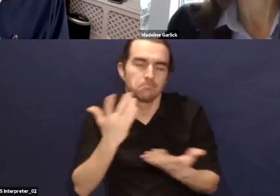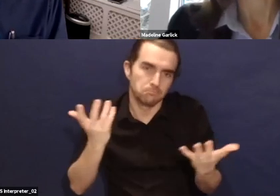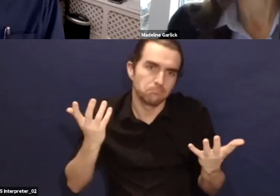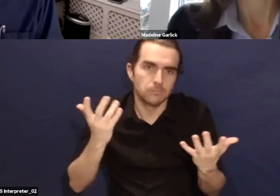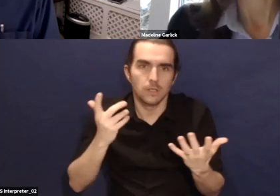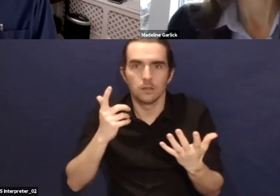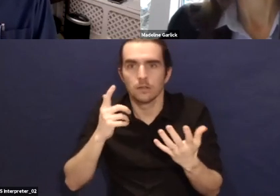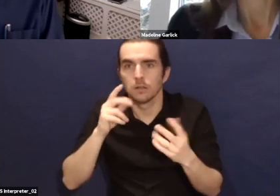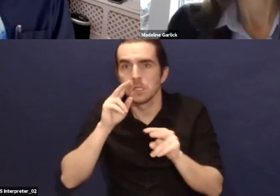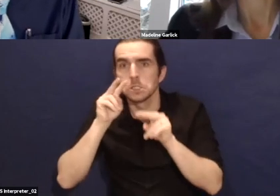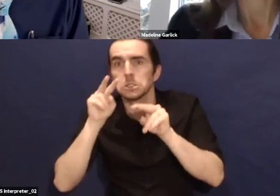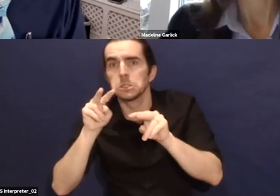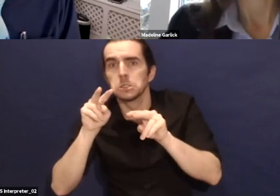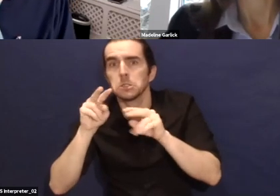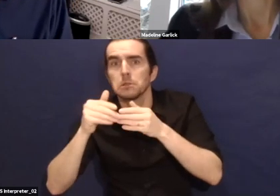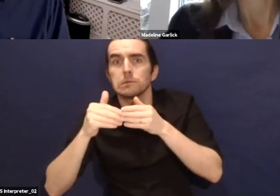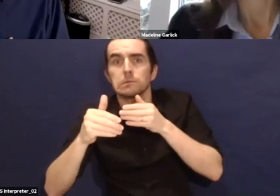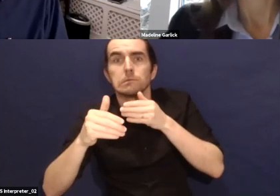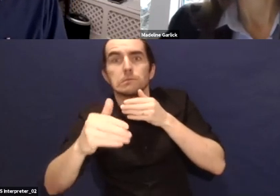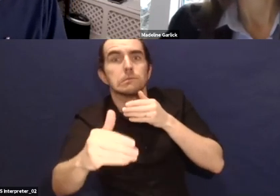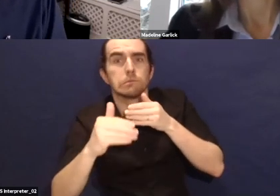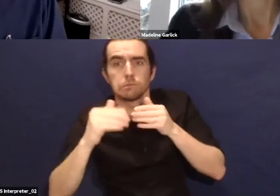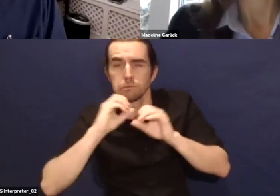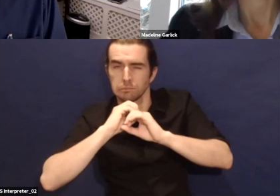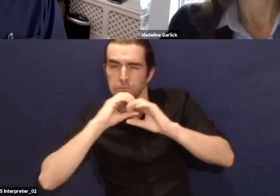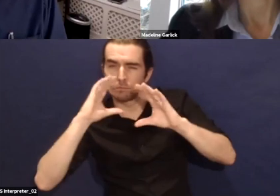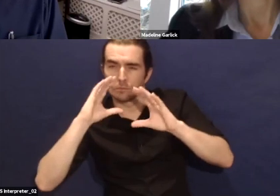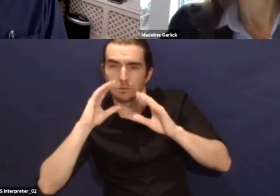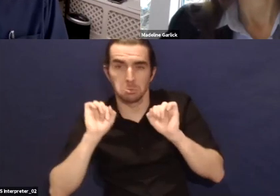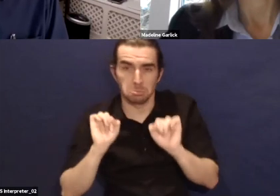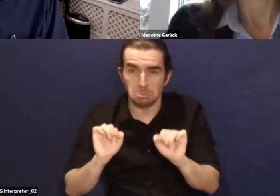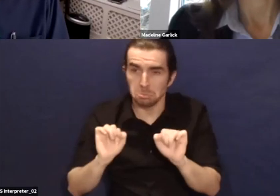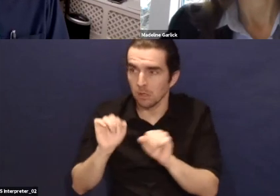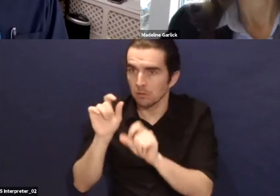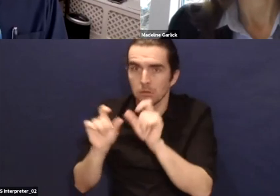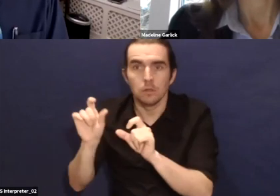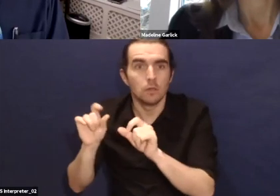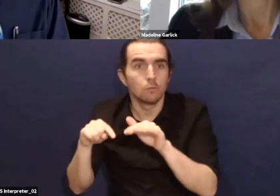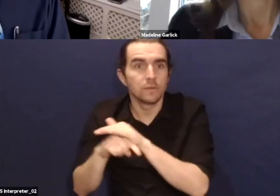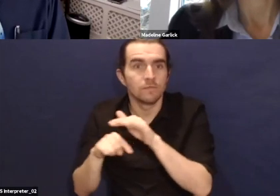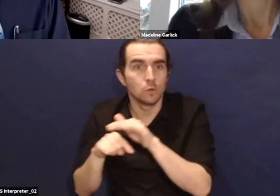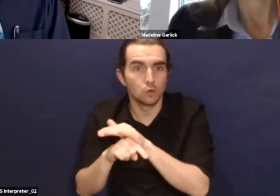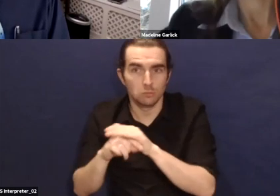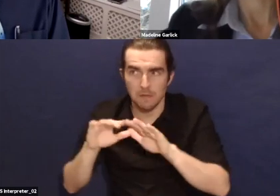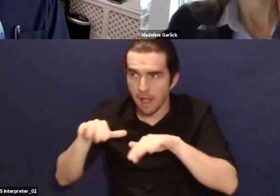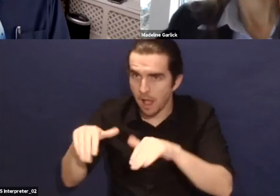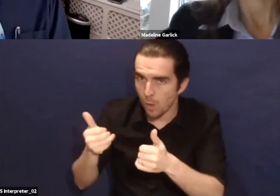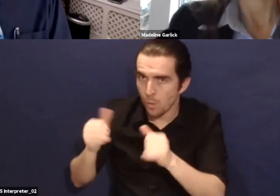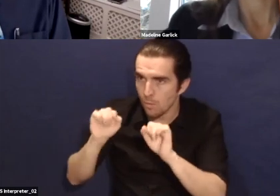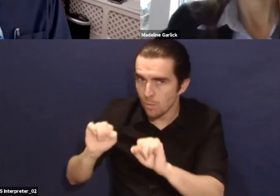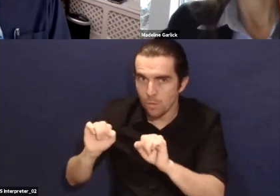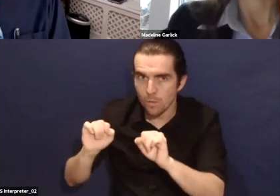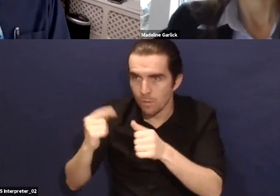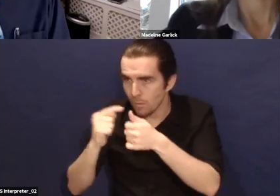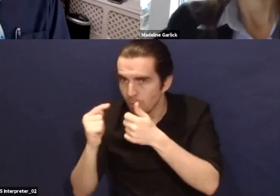okay? And equally, it didn't recognize the fact that most